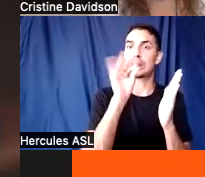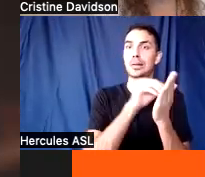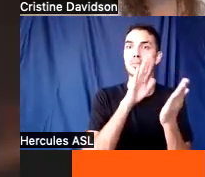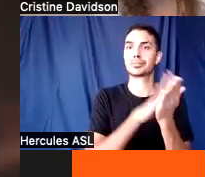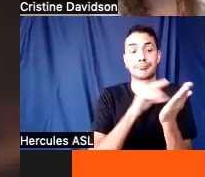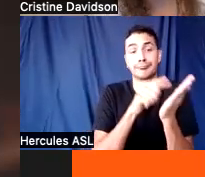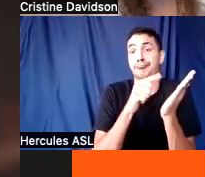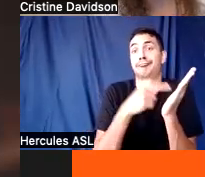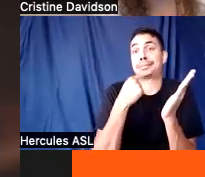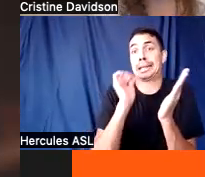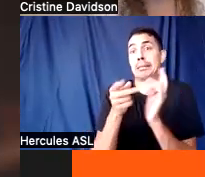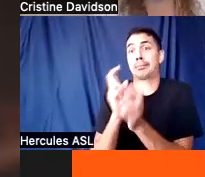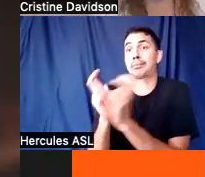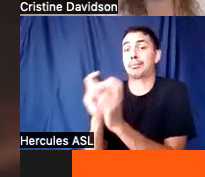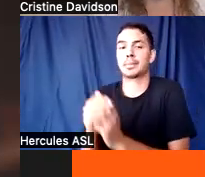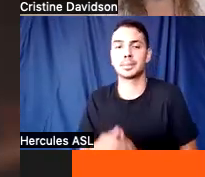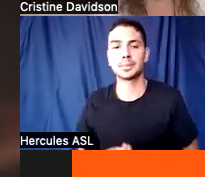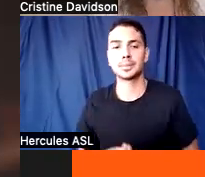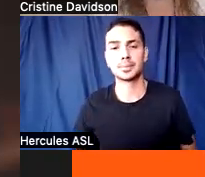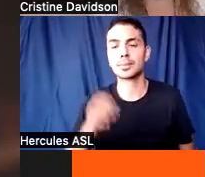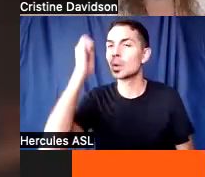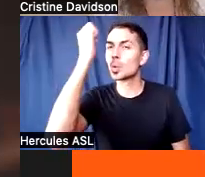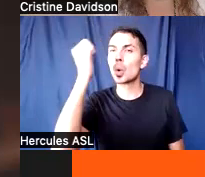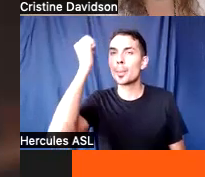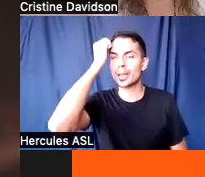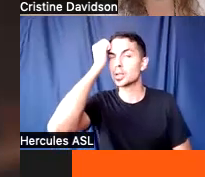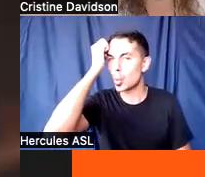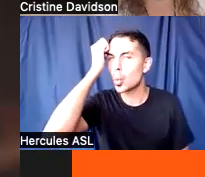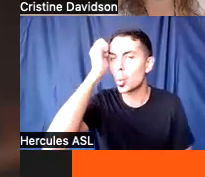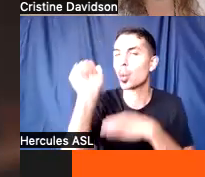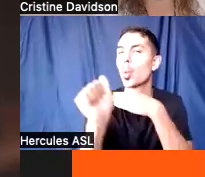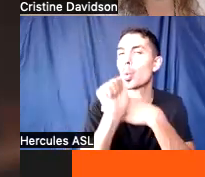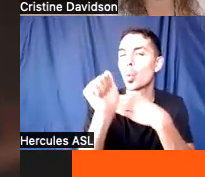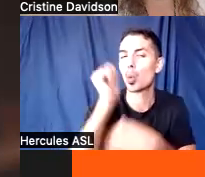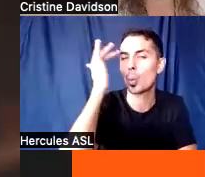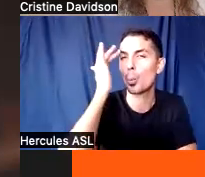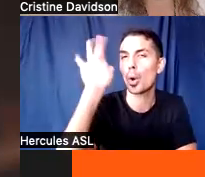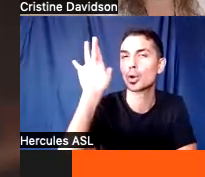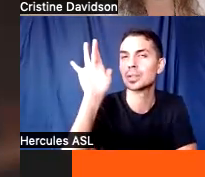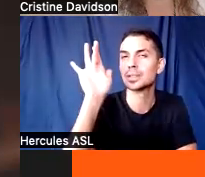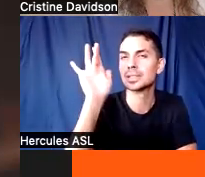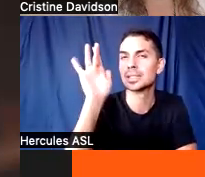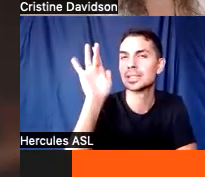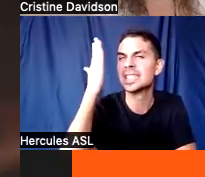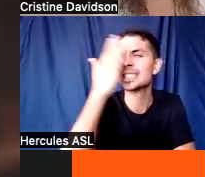I say sneaky, about interpreting the doctrine of discovery in their own favor. So even if there were human beings where